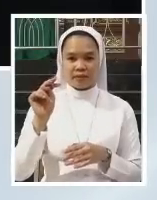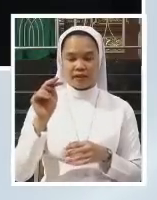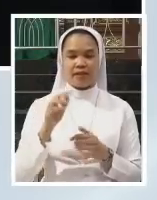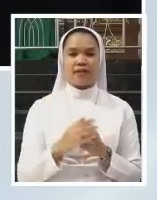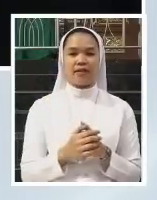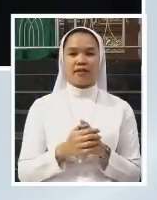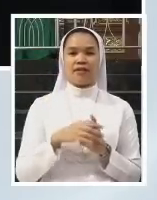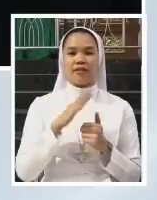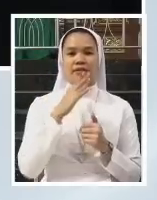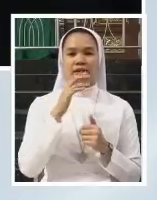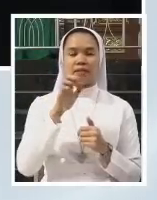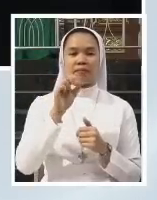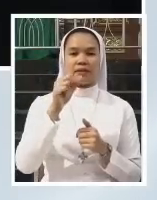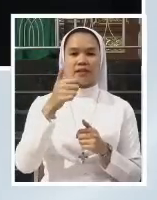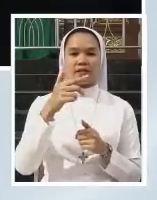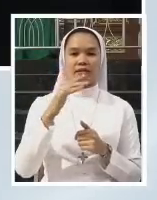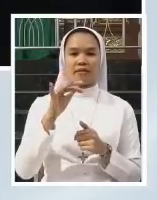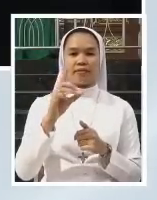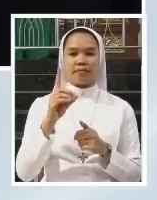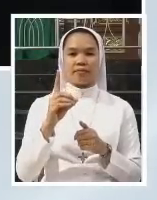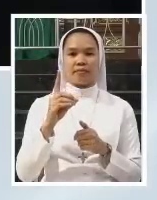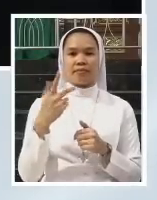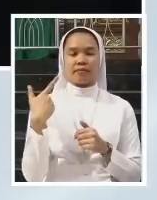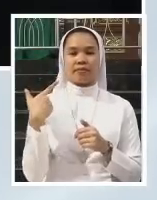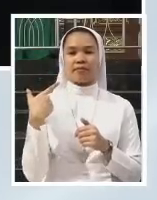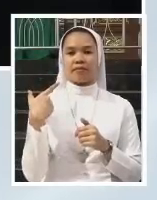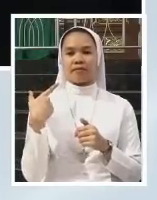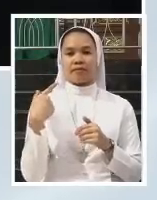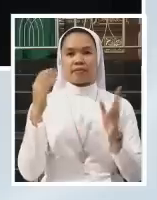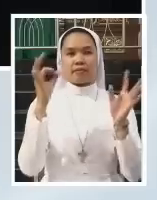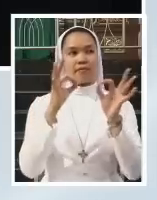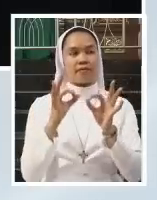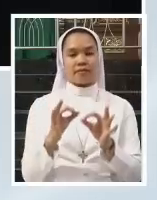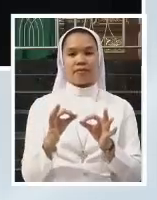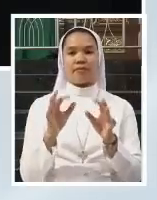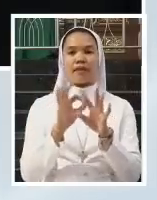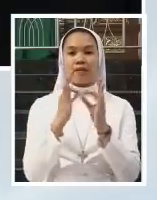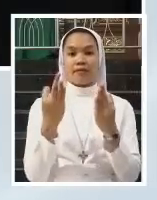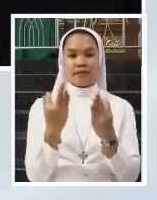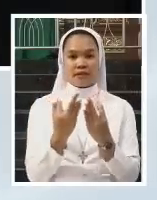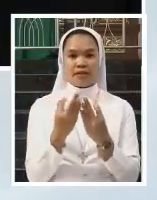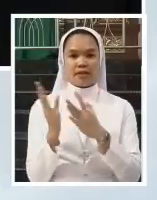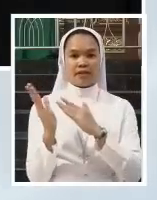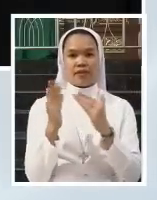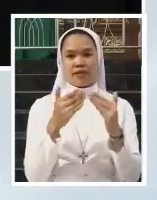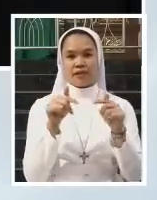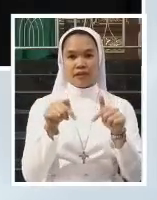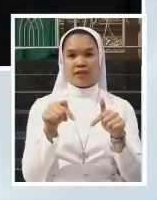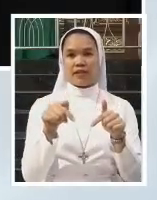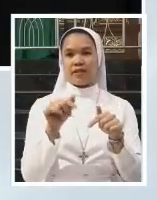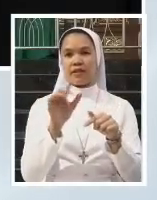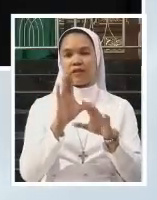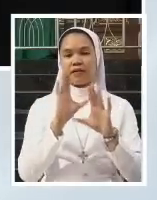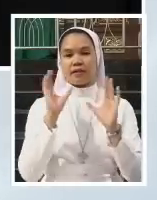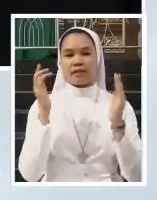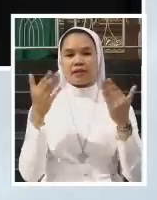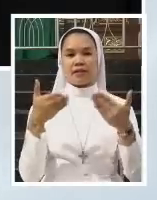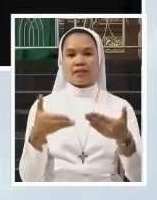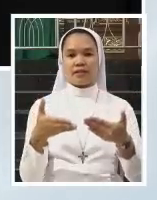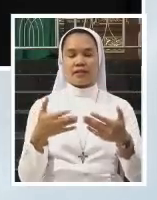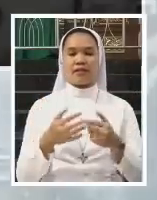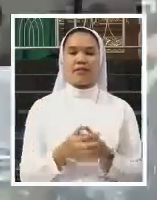Father Manuel Sagada, Director, Kabaklay, Commission for Families of Migrants in Caceres.